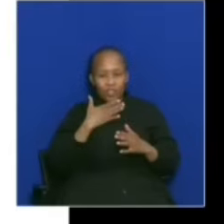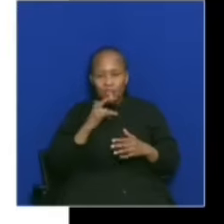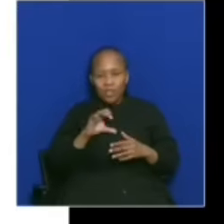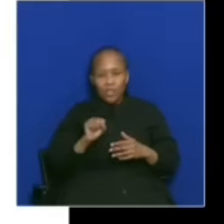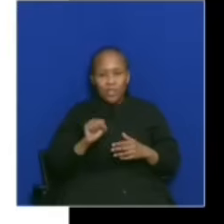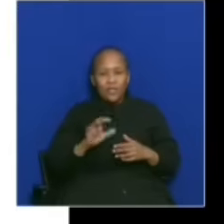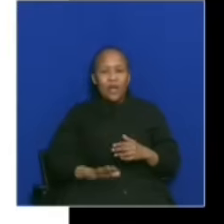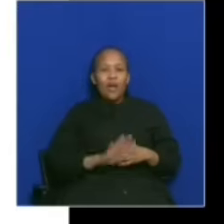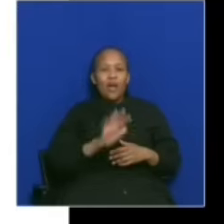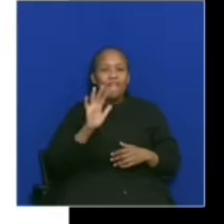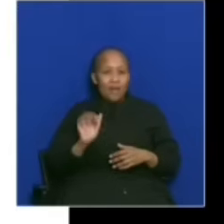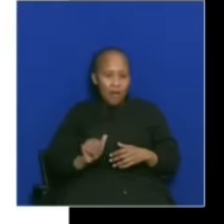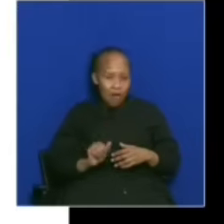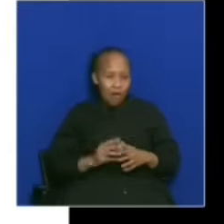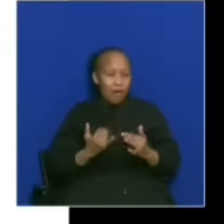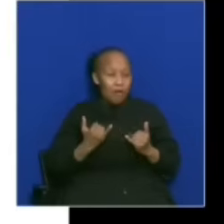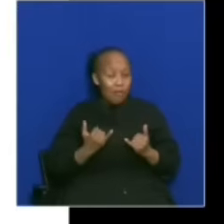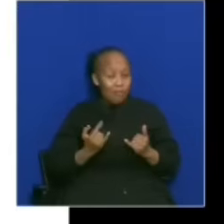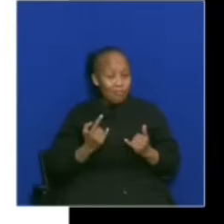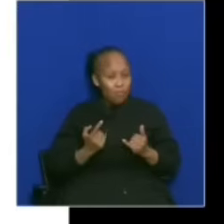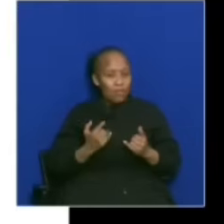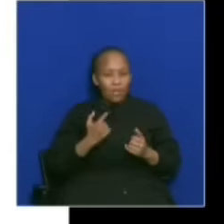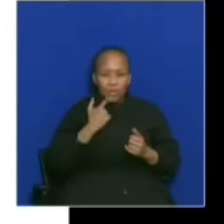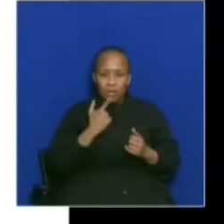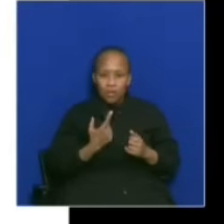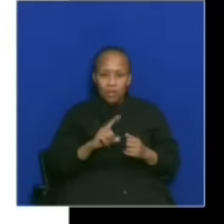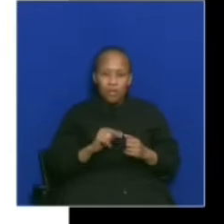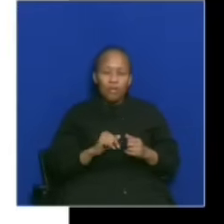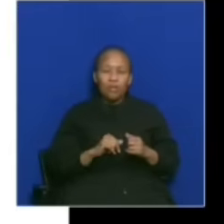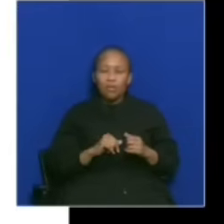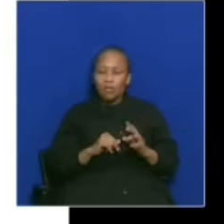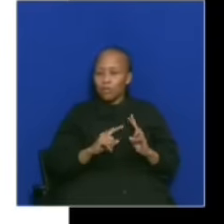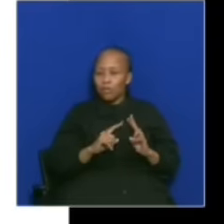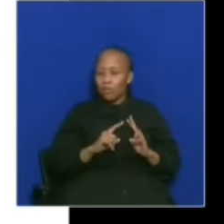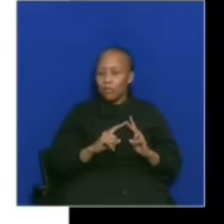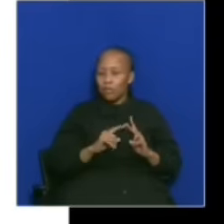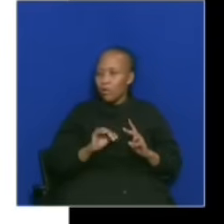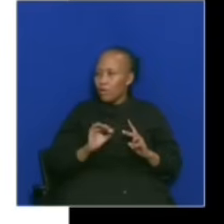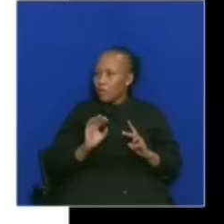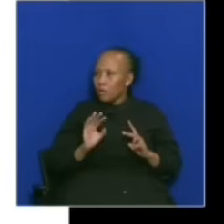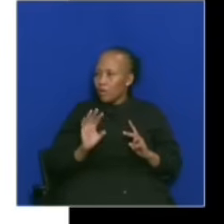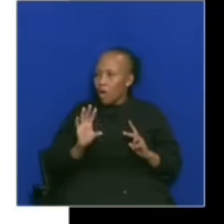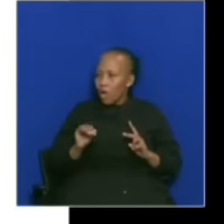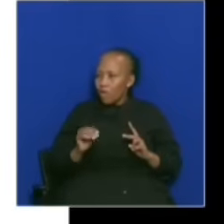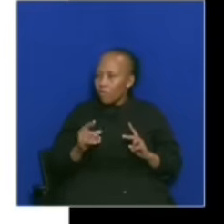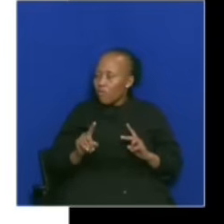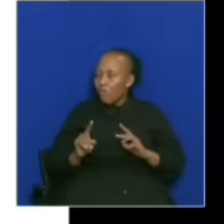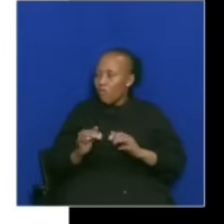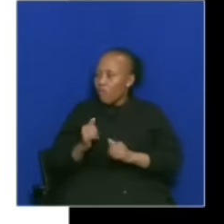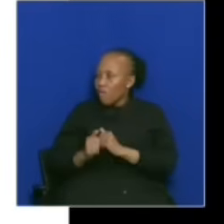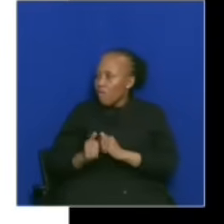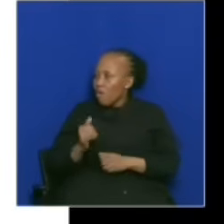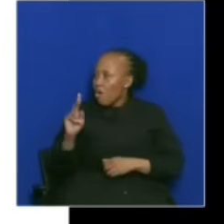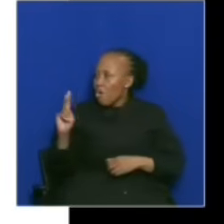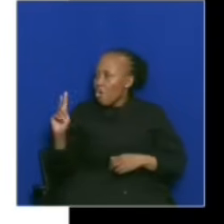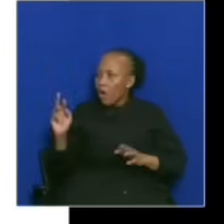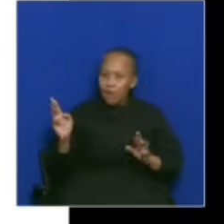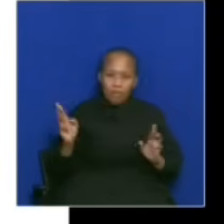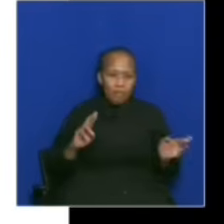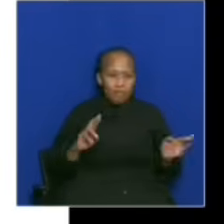this P is asking for it, bro. And General Khan says, we can sort it out